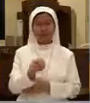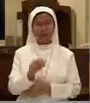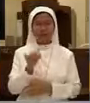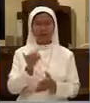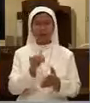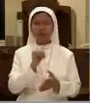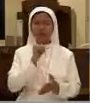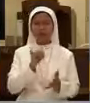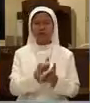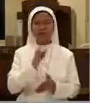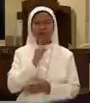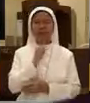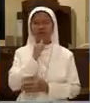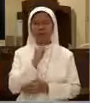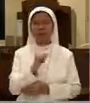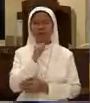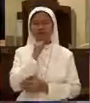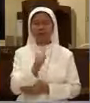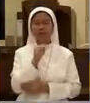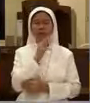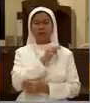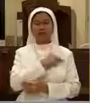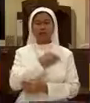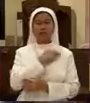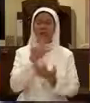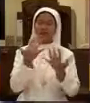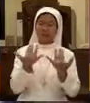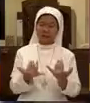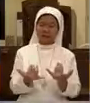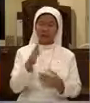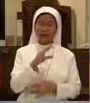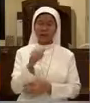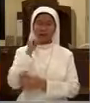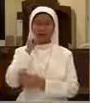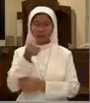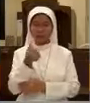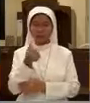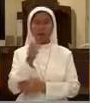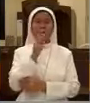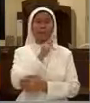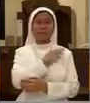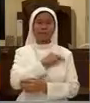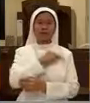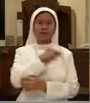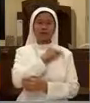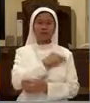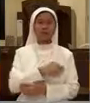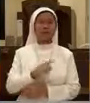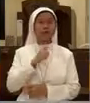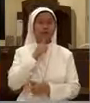mission. Today and tomorrow, mission rests on